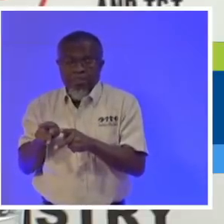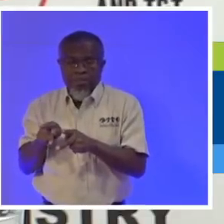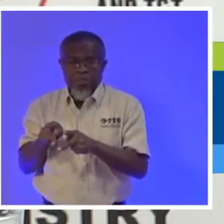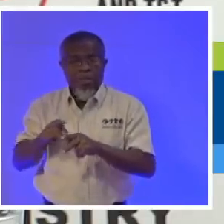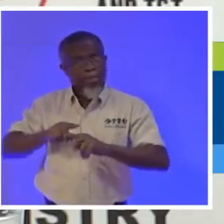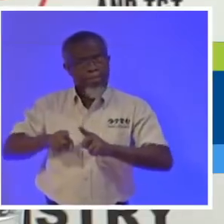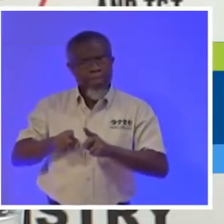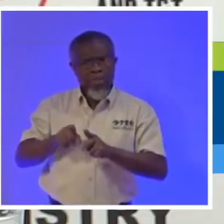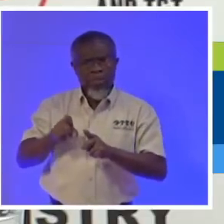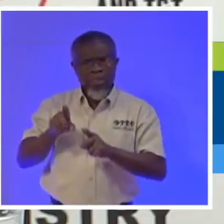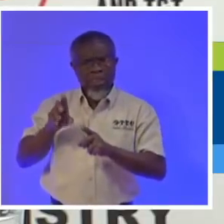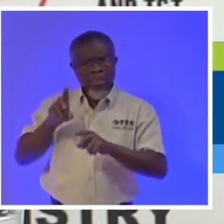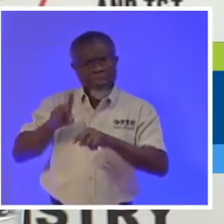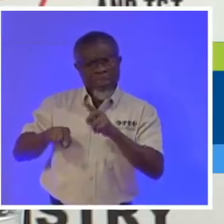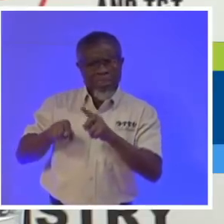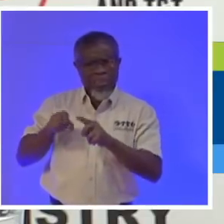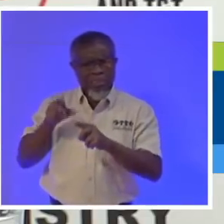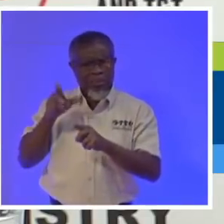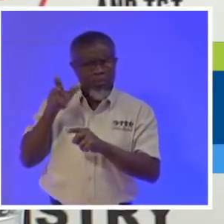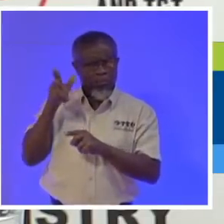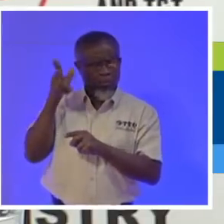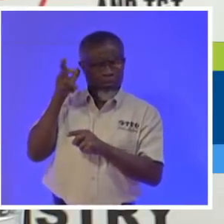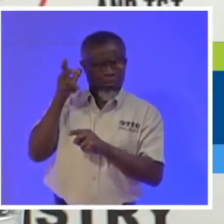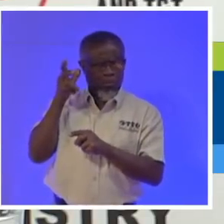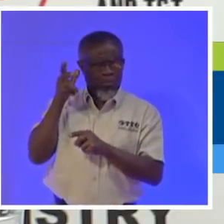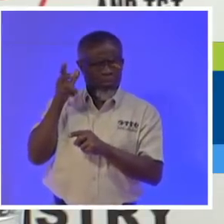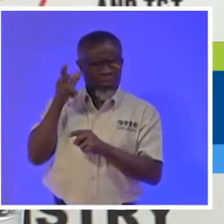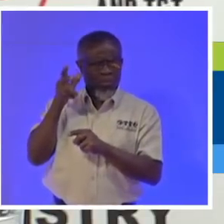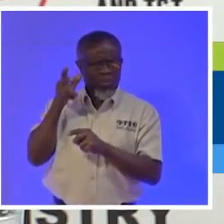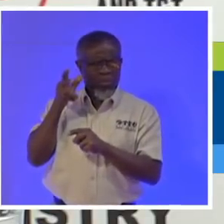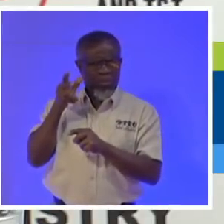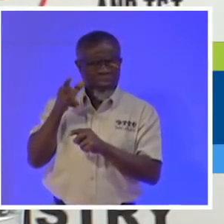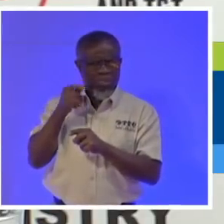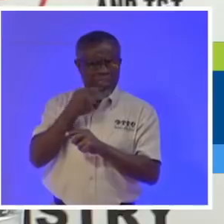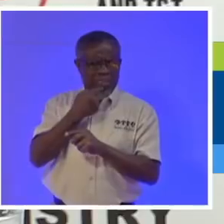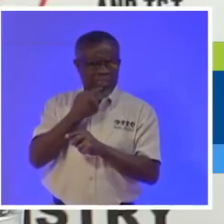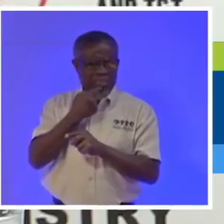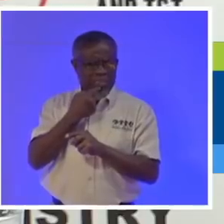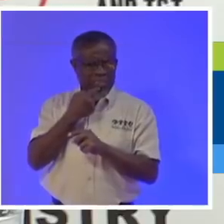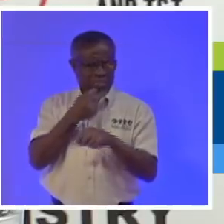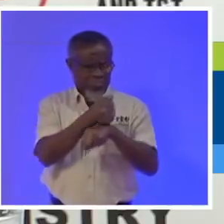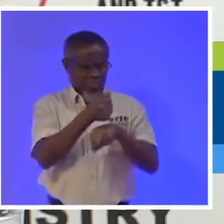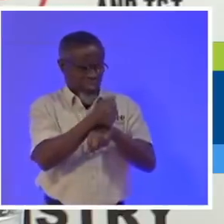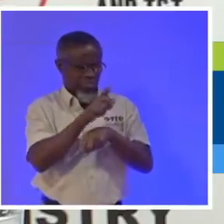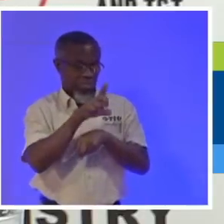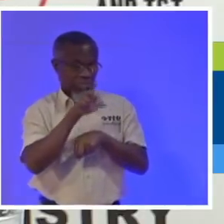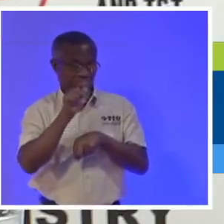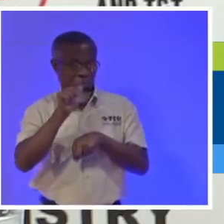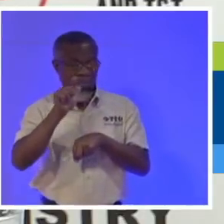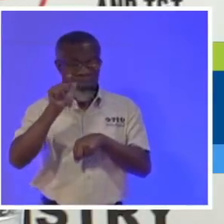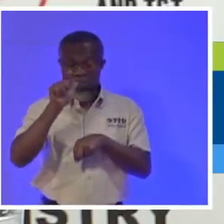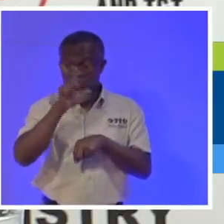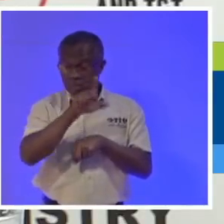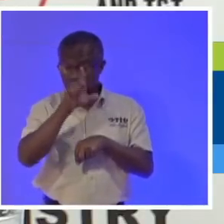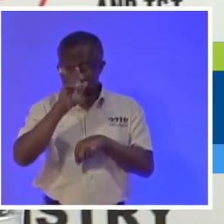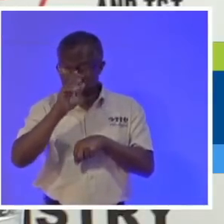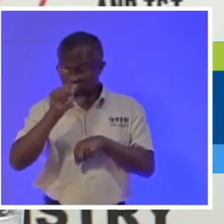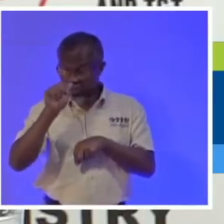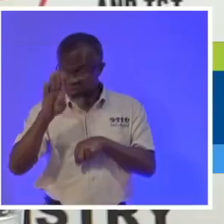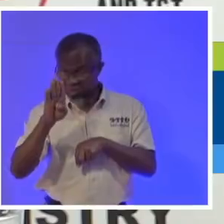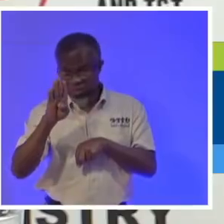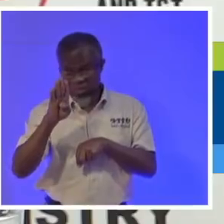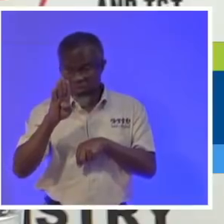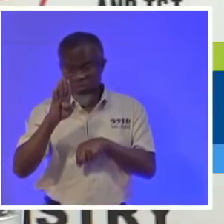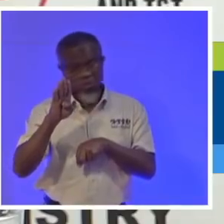here be judge, jury, and executioner and say the lab was at fault because I simply don't have the information. So